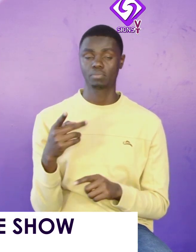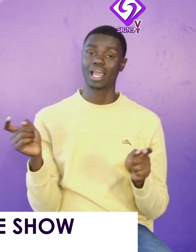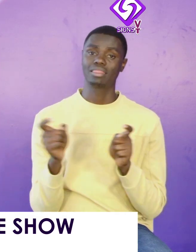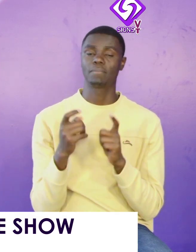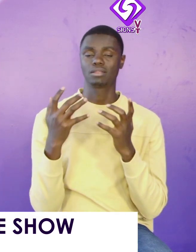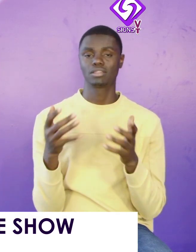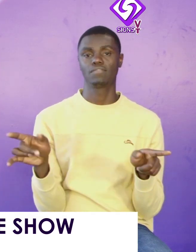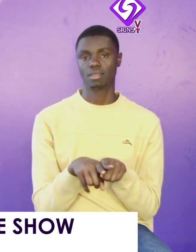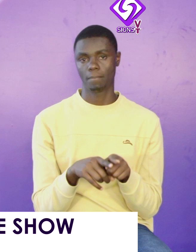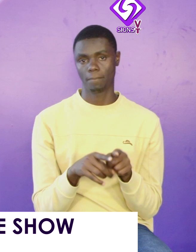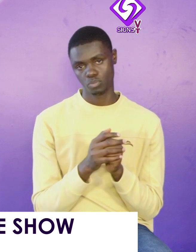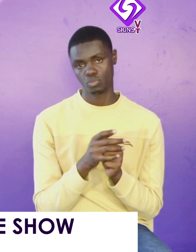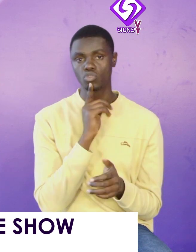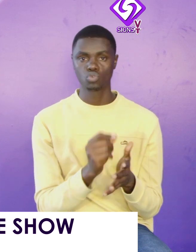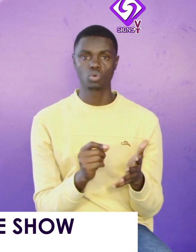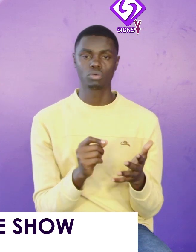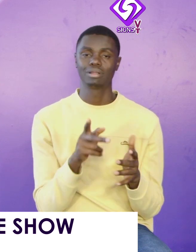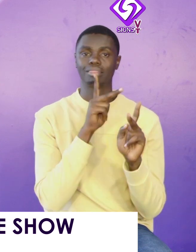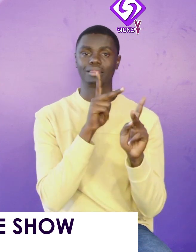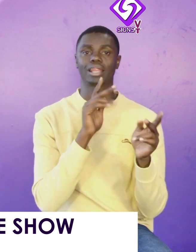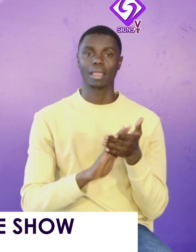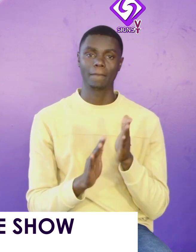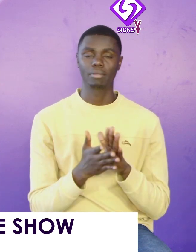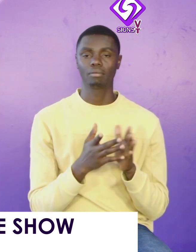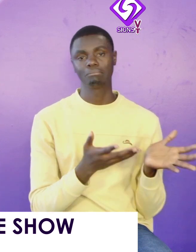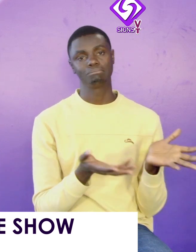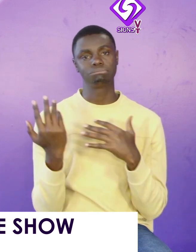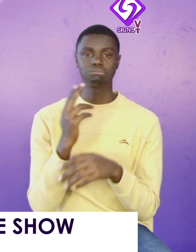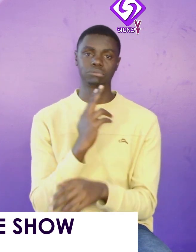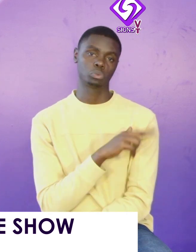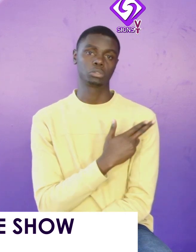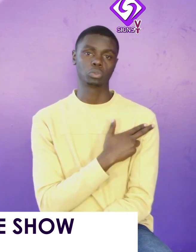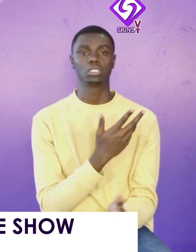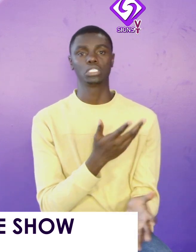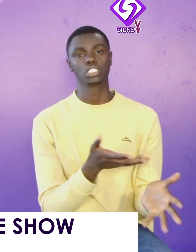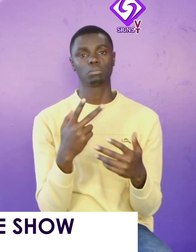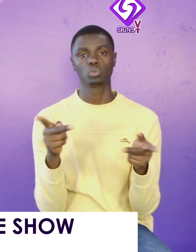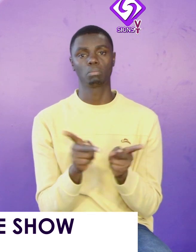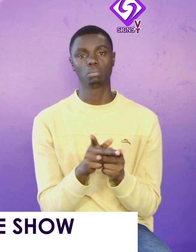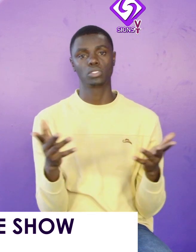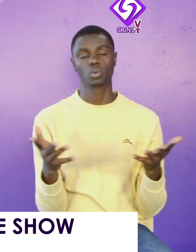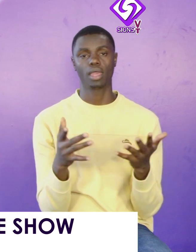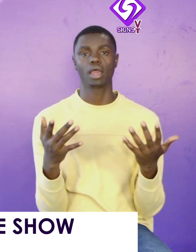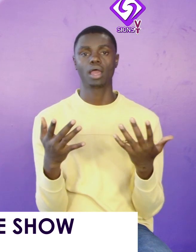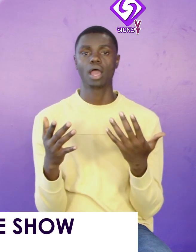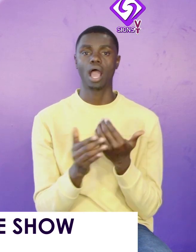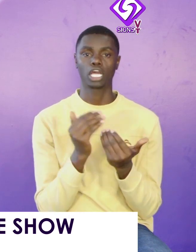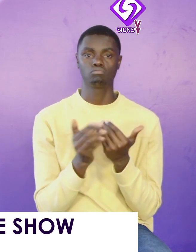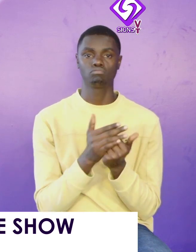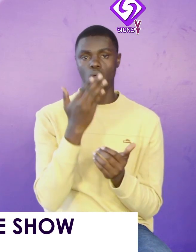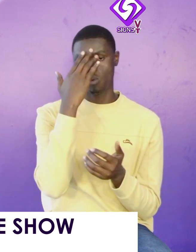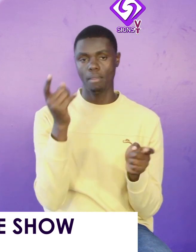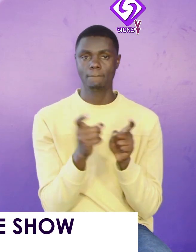pain. So the cry becomes, take me to hospital. Take me to a place where I can get attention because I have